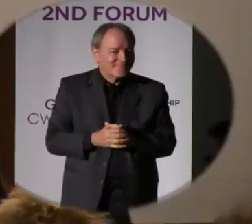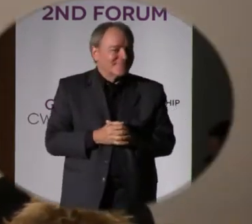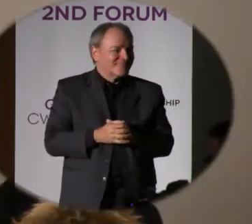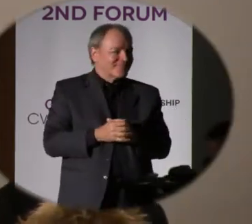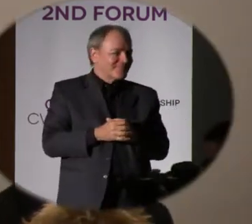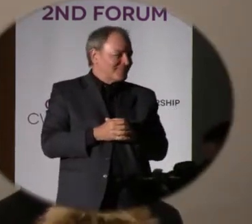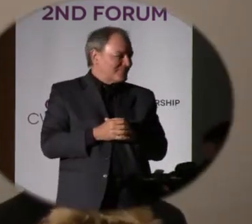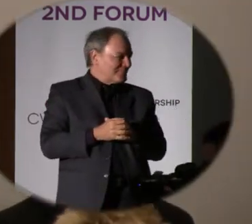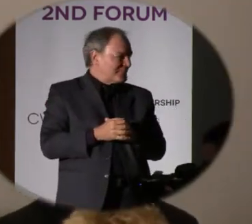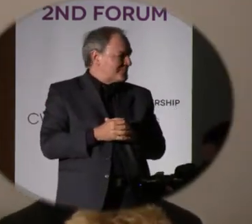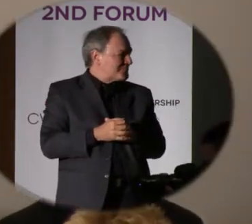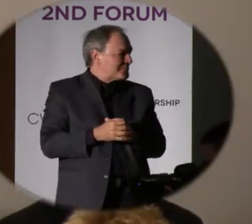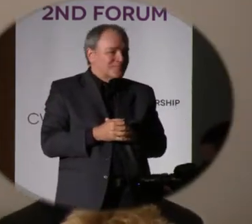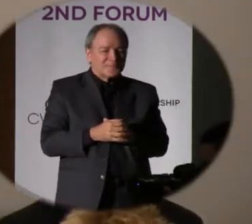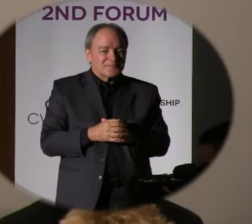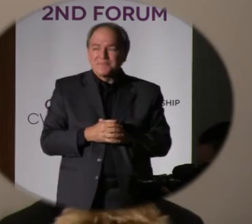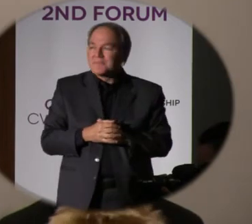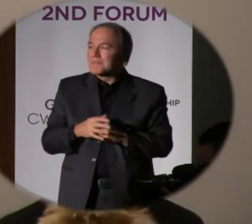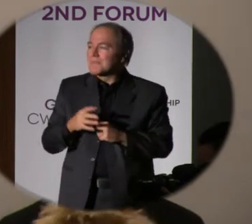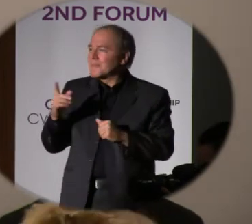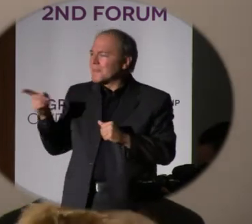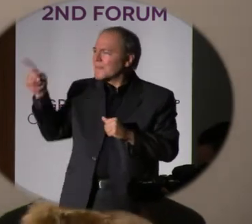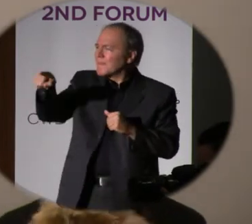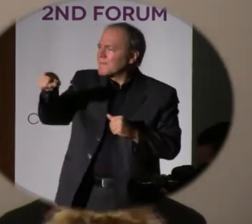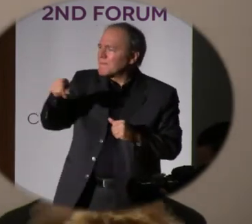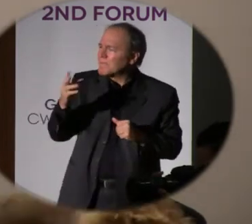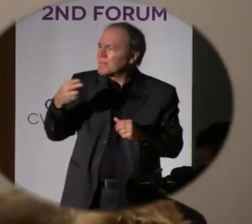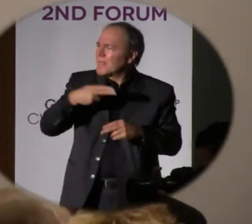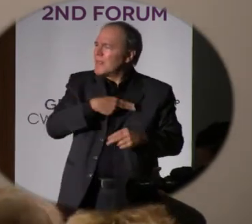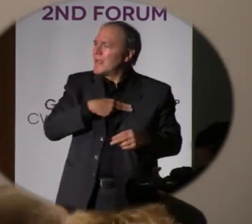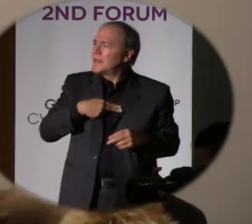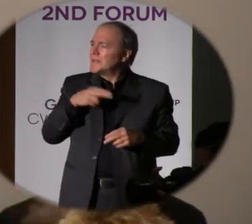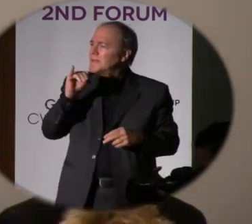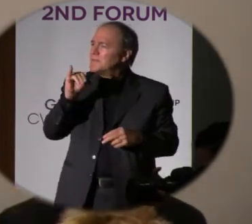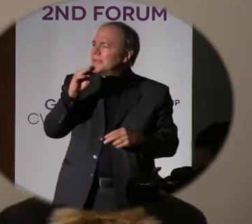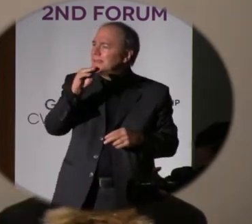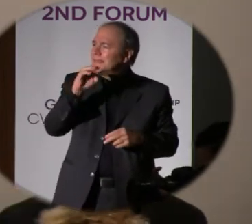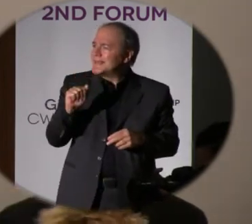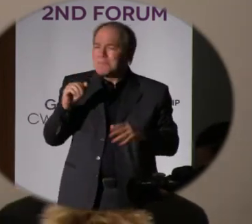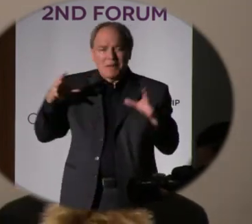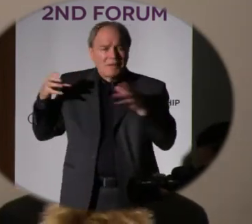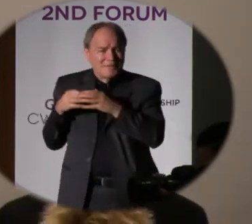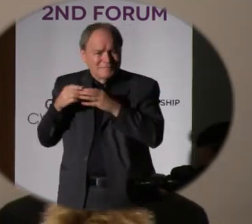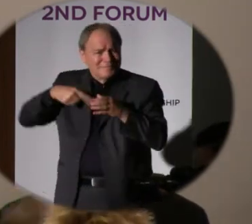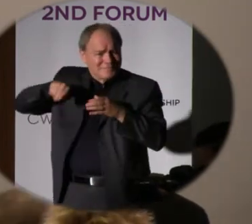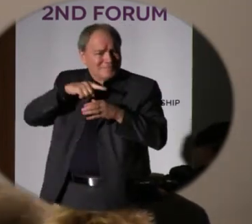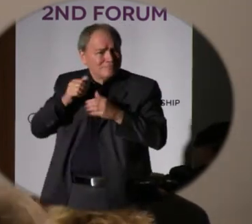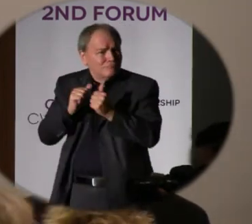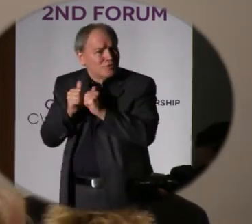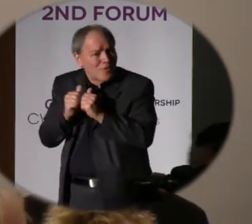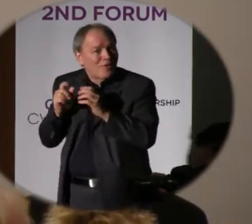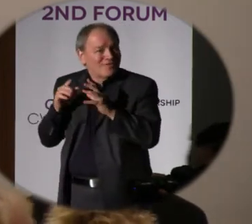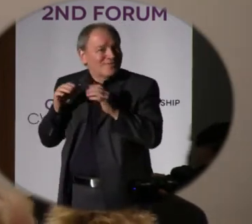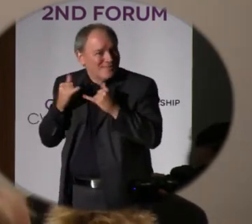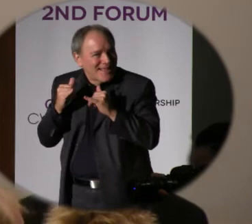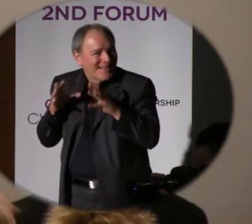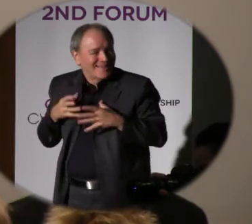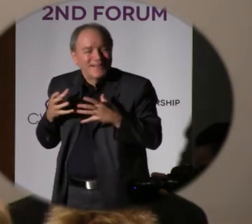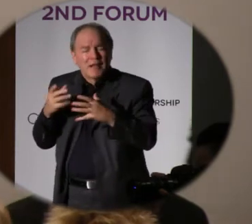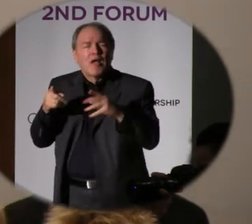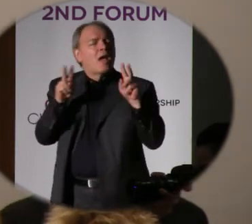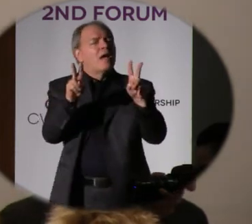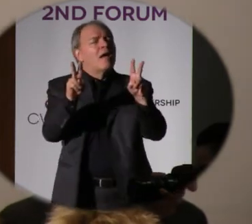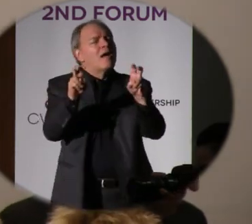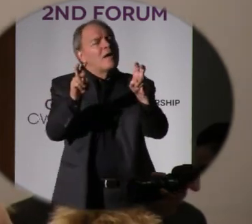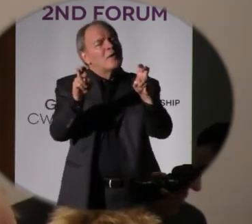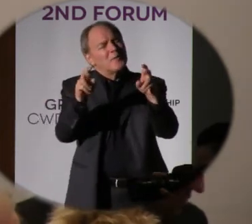Thank you very much. Yes, hello. My name is Eli. I just wanted to just close our short presentation here with a quote. I wanted to be